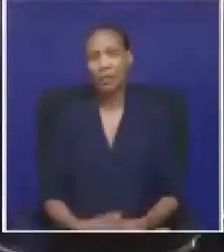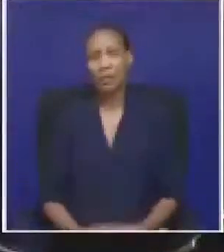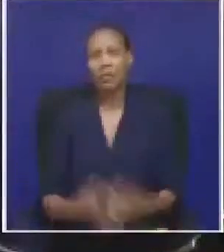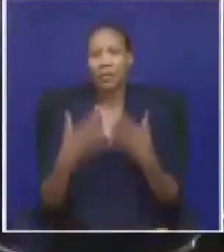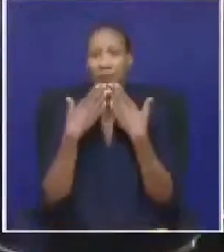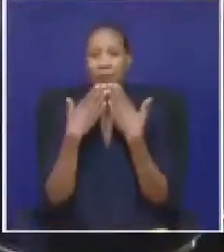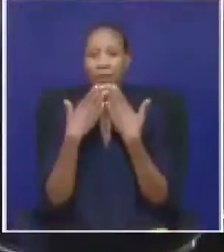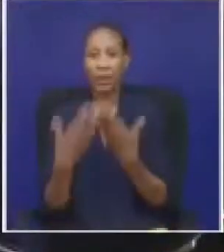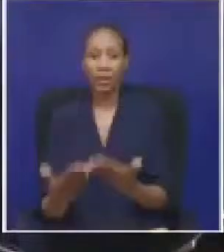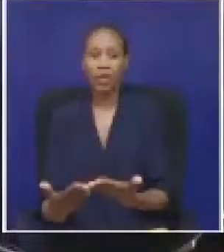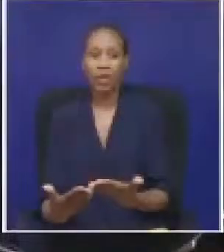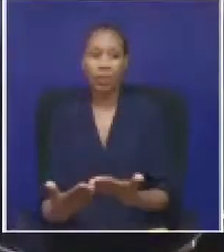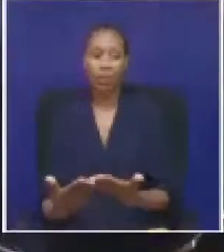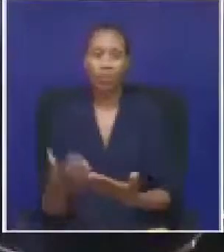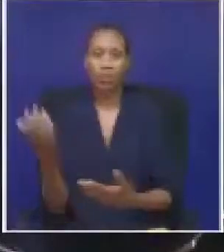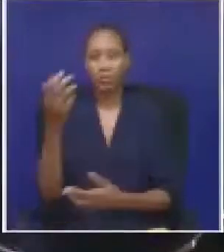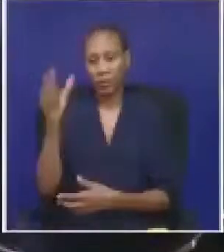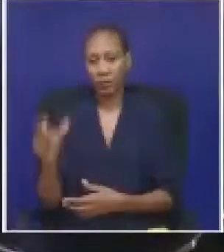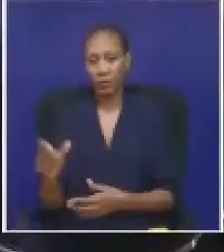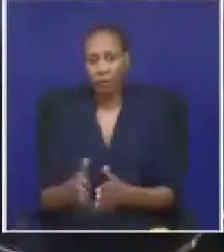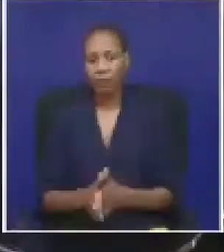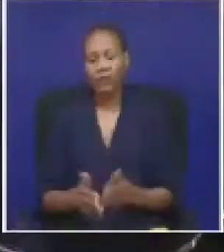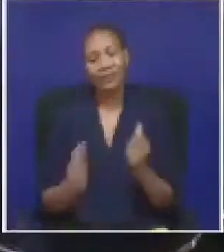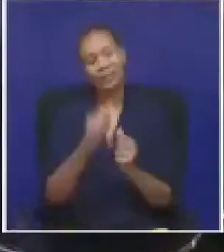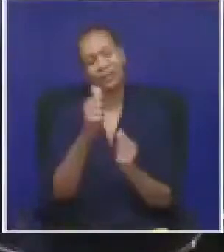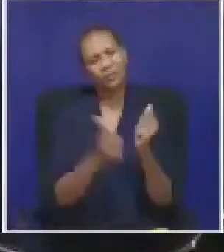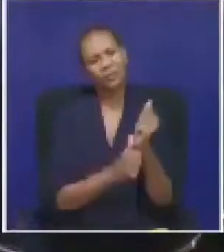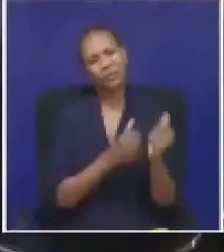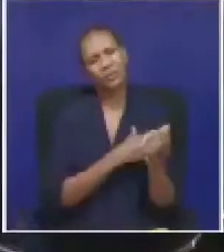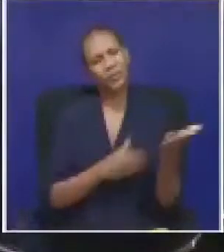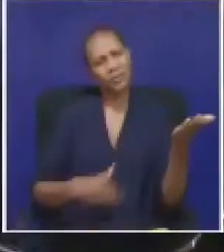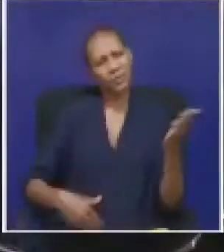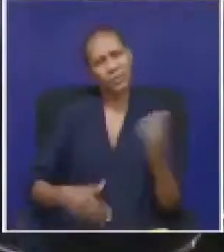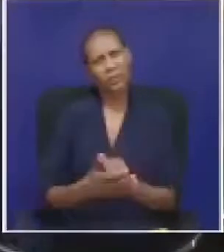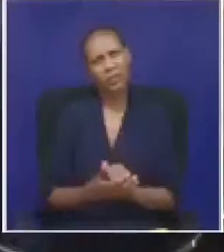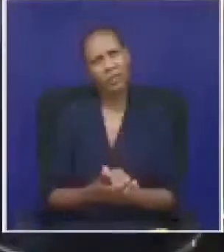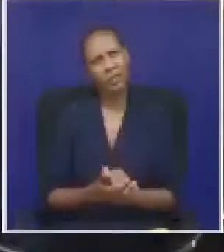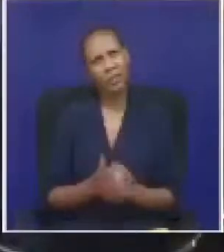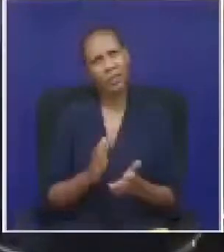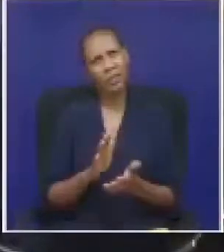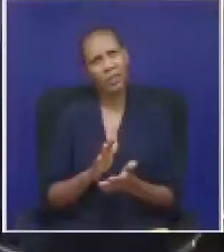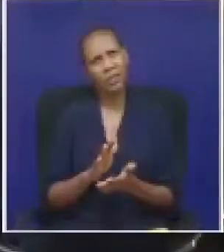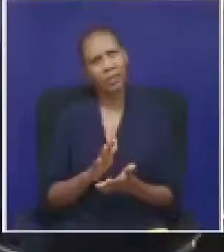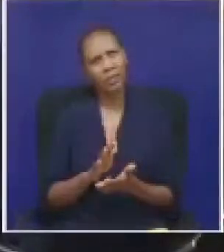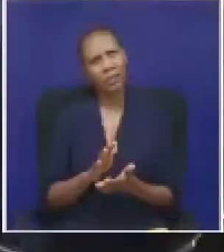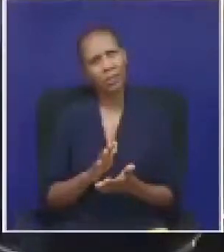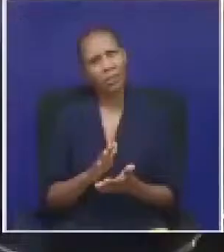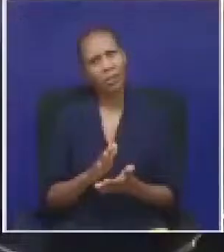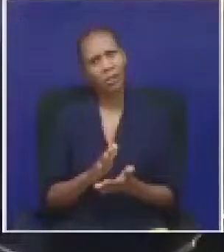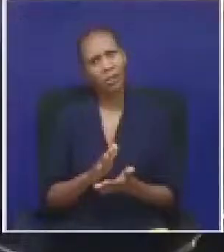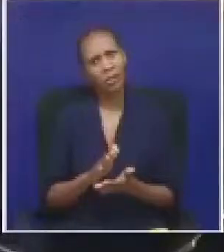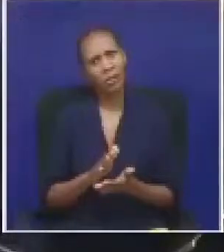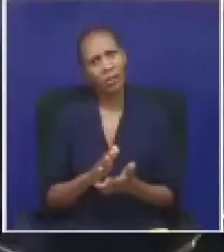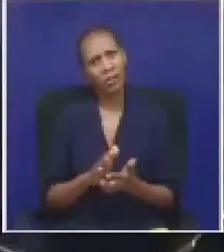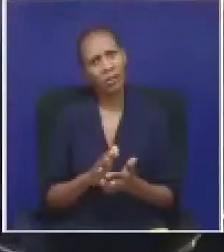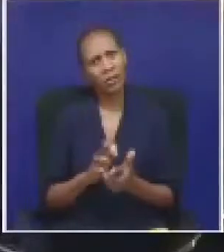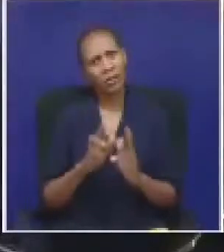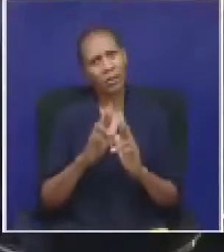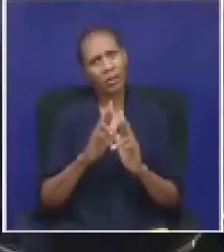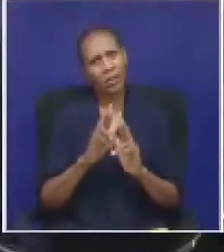Thank you very much, Speaker. Deputy President, the 12th Lamosa report on land